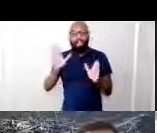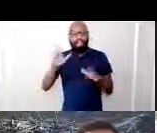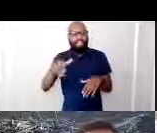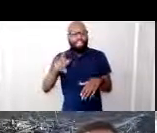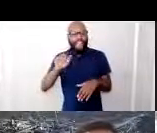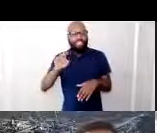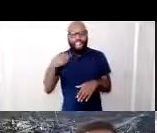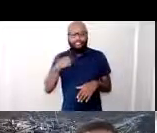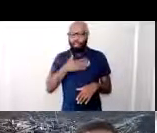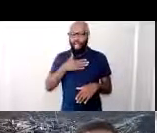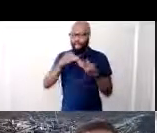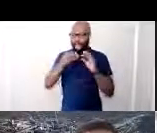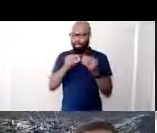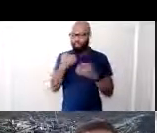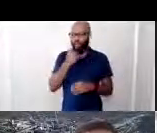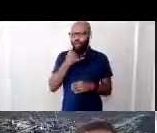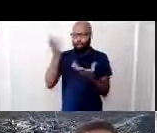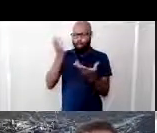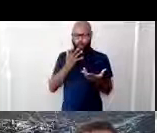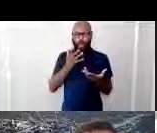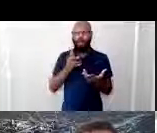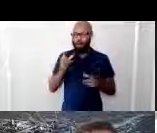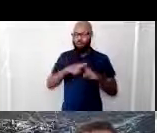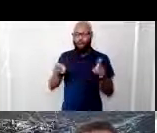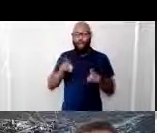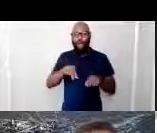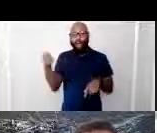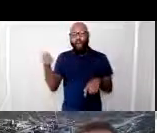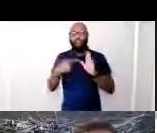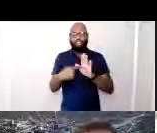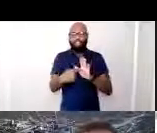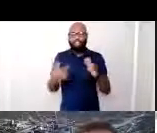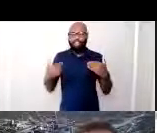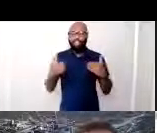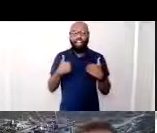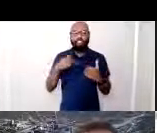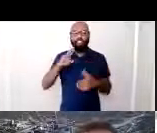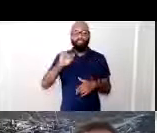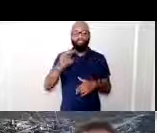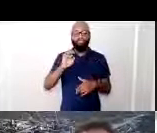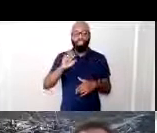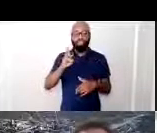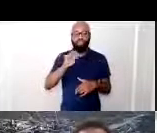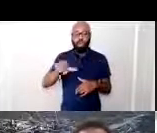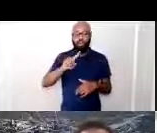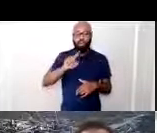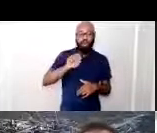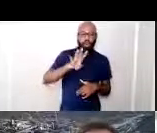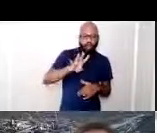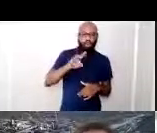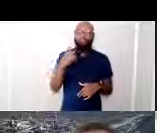me. But in other examples are, you know, there's the Ridgeway 104 Lake Ave sculpture, the red sculpture